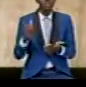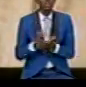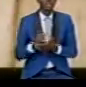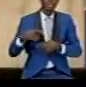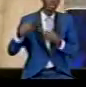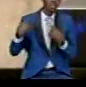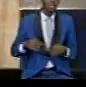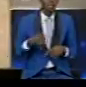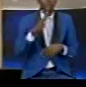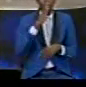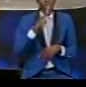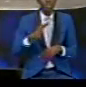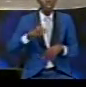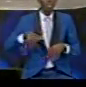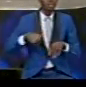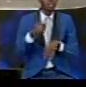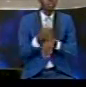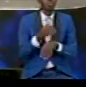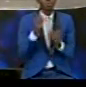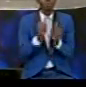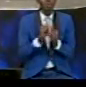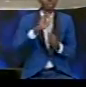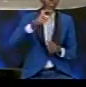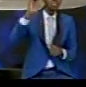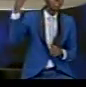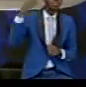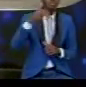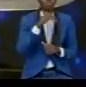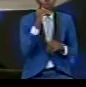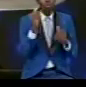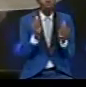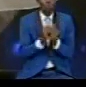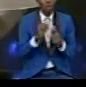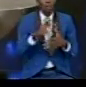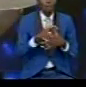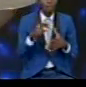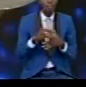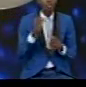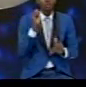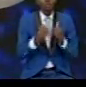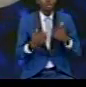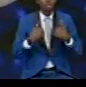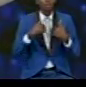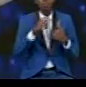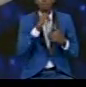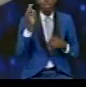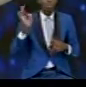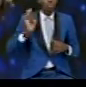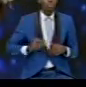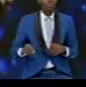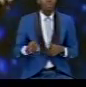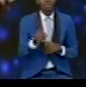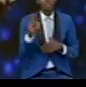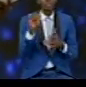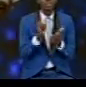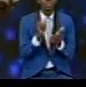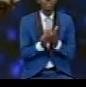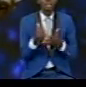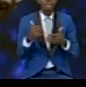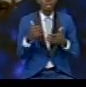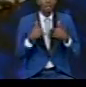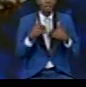be established with grace, and not with meats which have not profited them that have